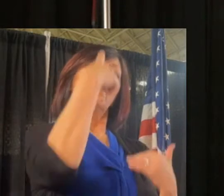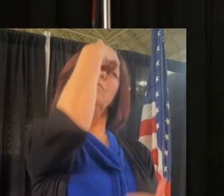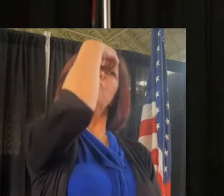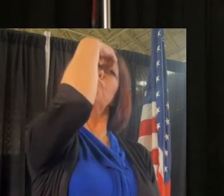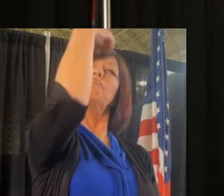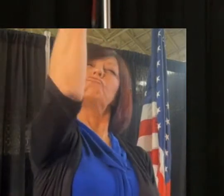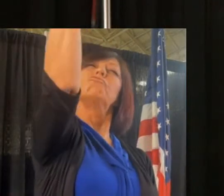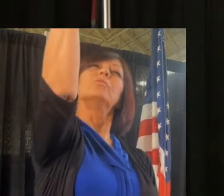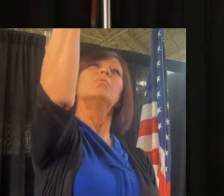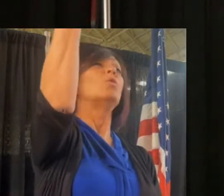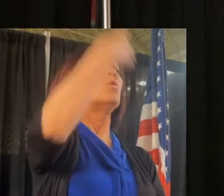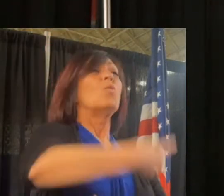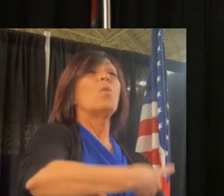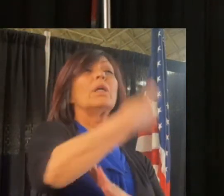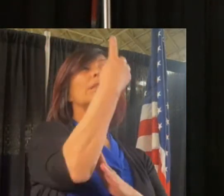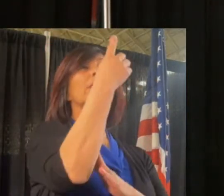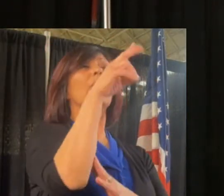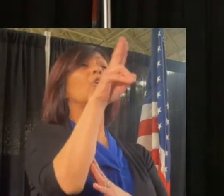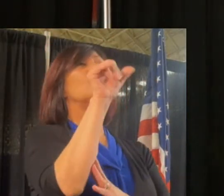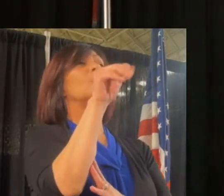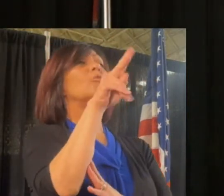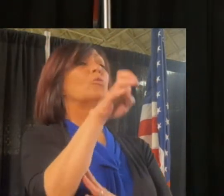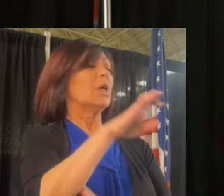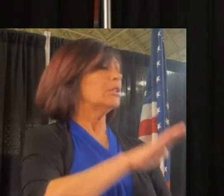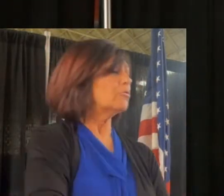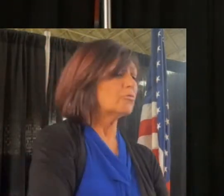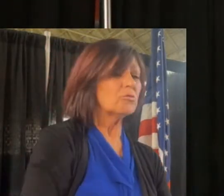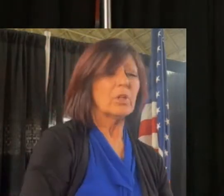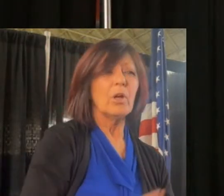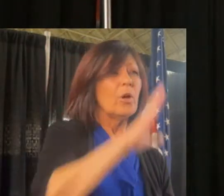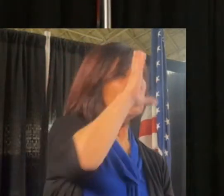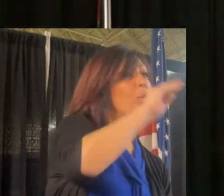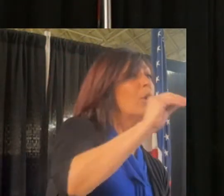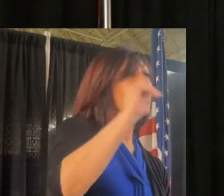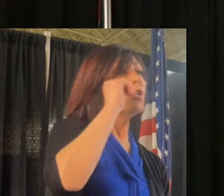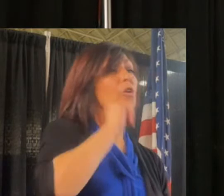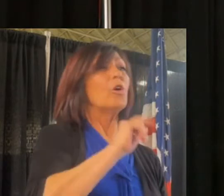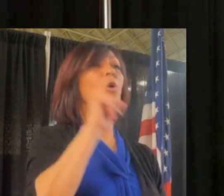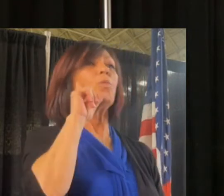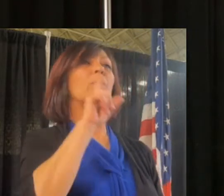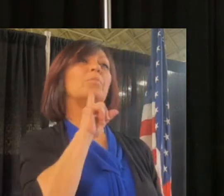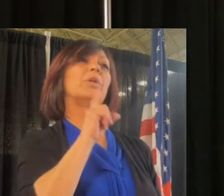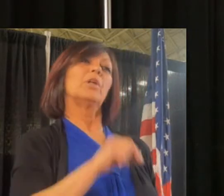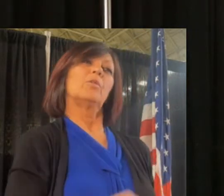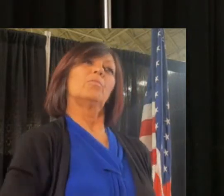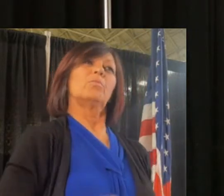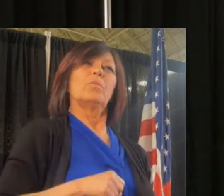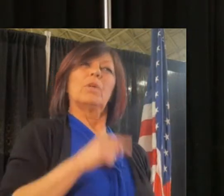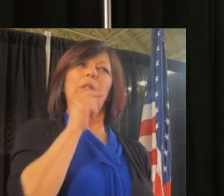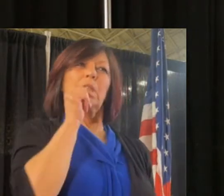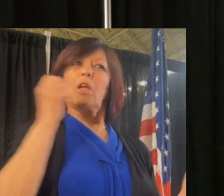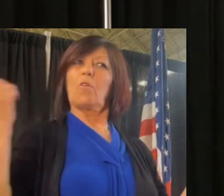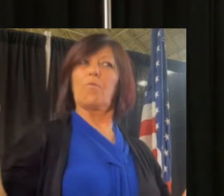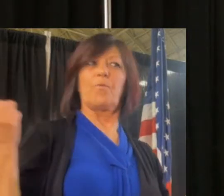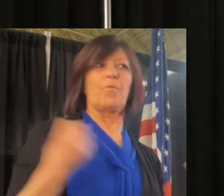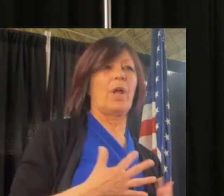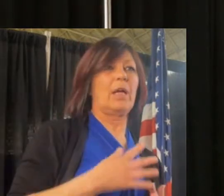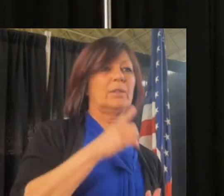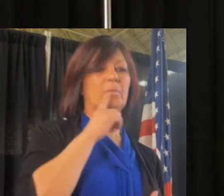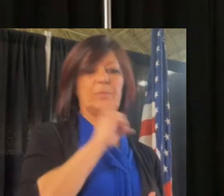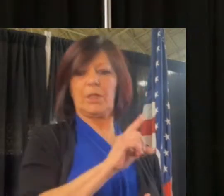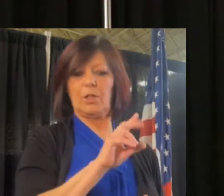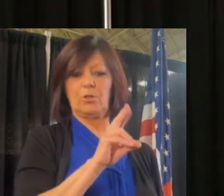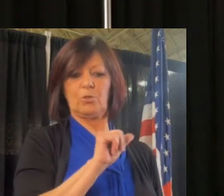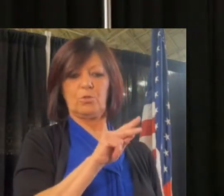a Ukrainian child, a boy or a girl, will be proud and not afraid of being a Ukrainian